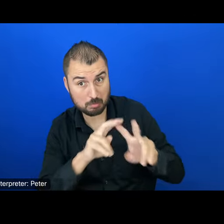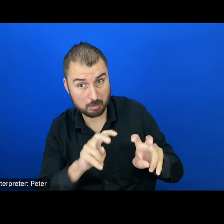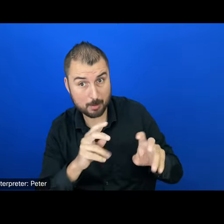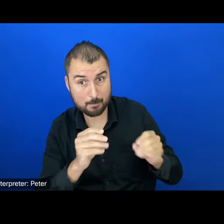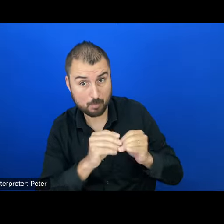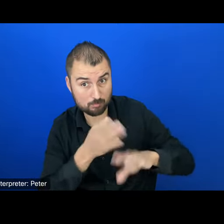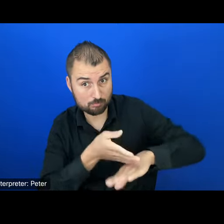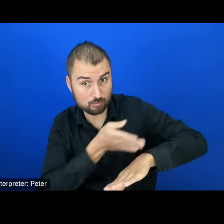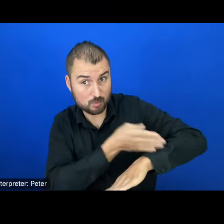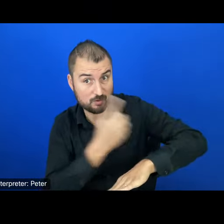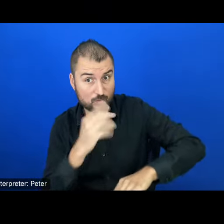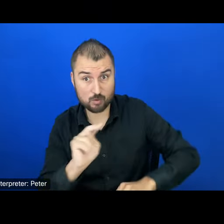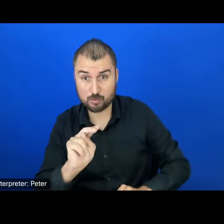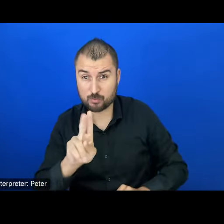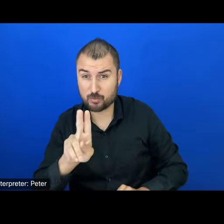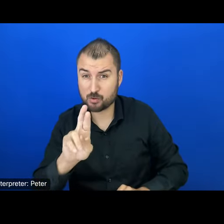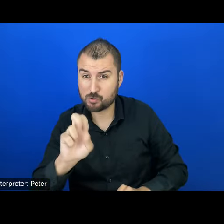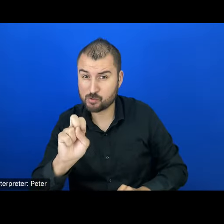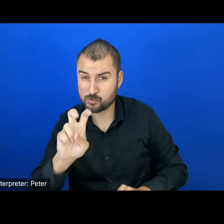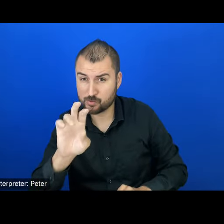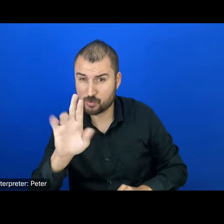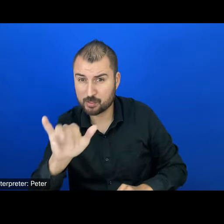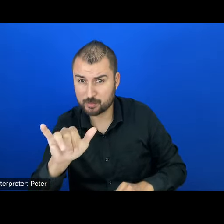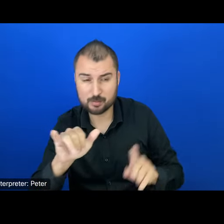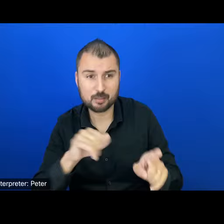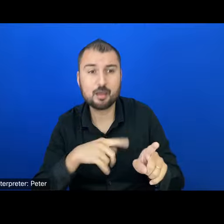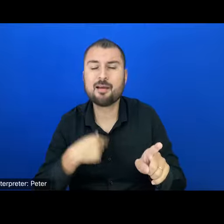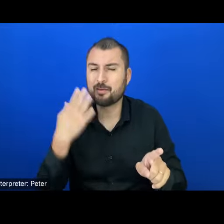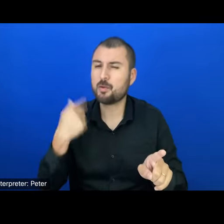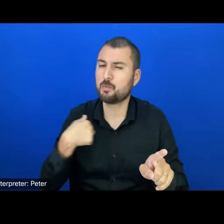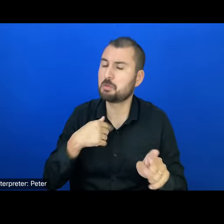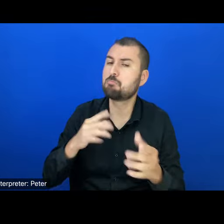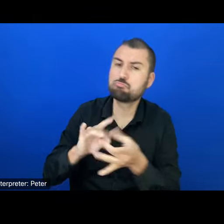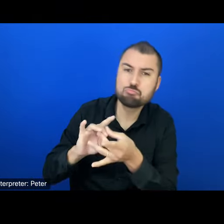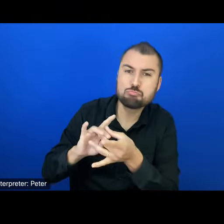a nursery? I know there's been some talks internally, Mr. Chair.